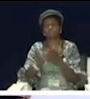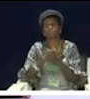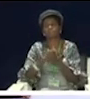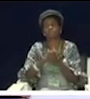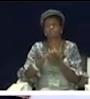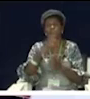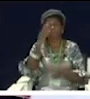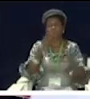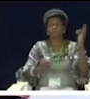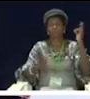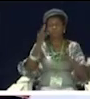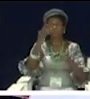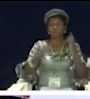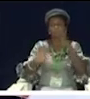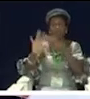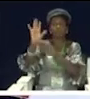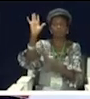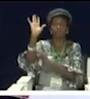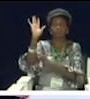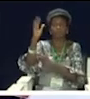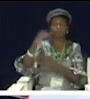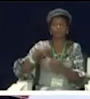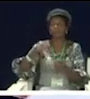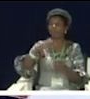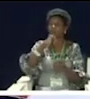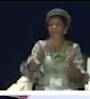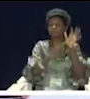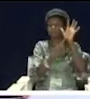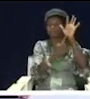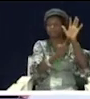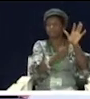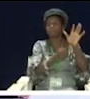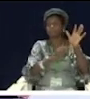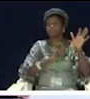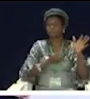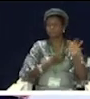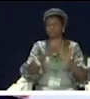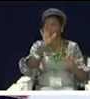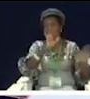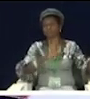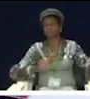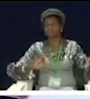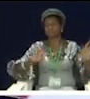If God had not shown us mercy,